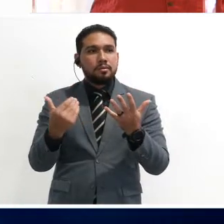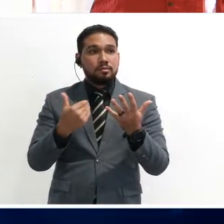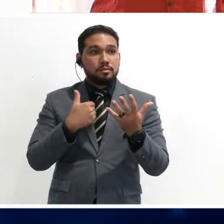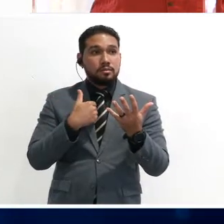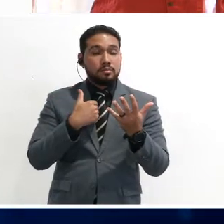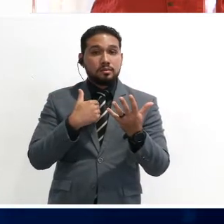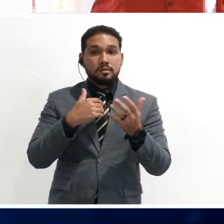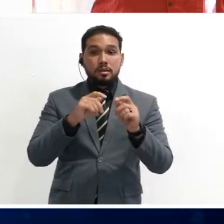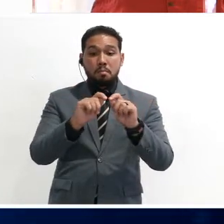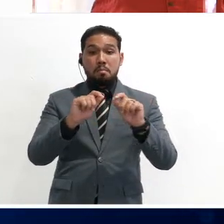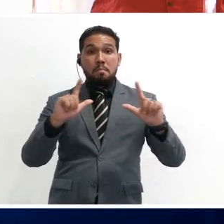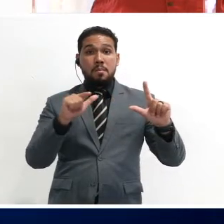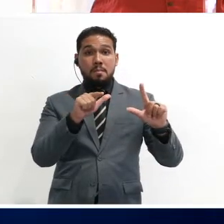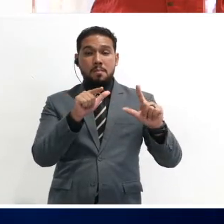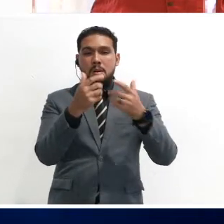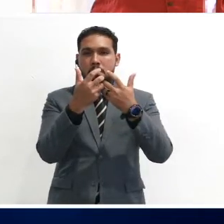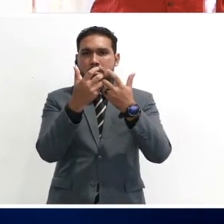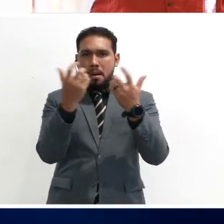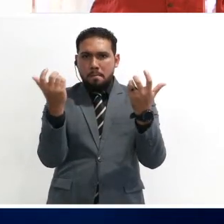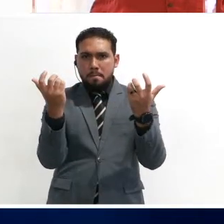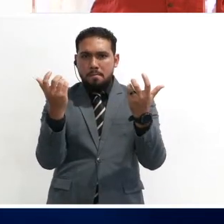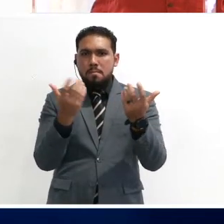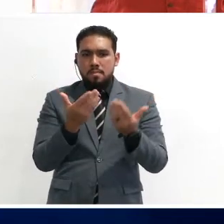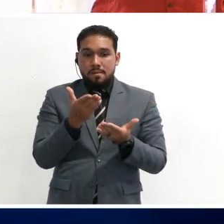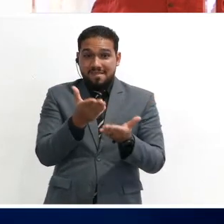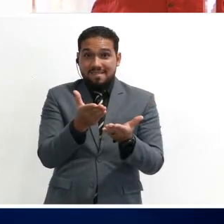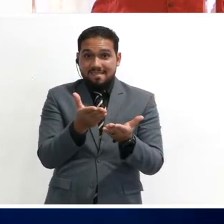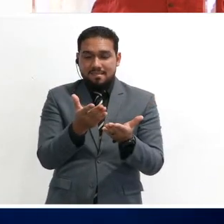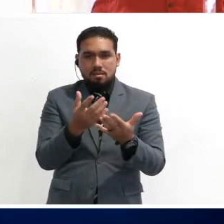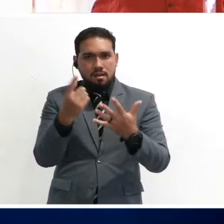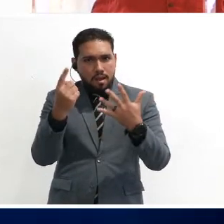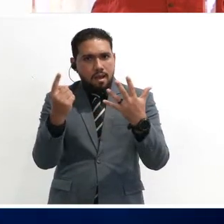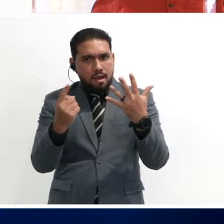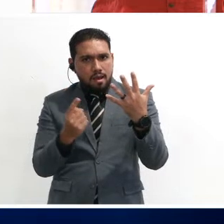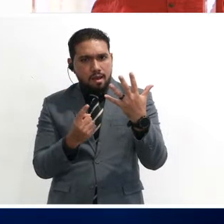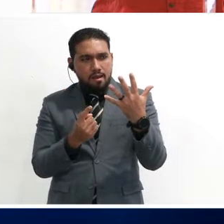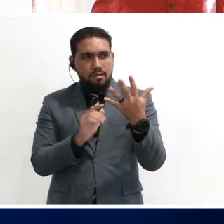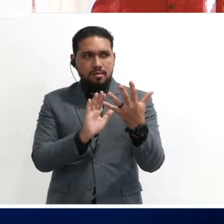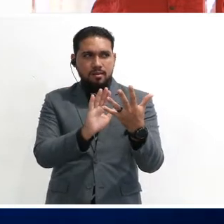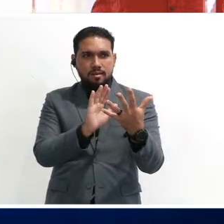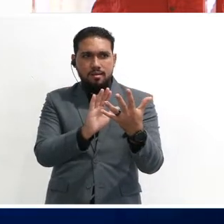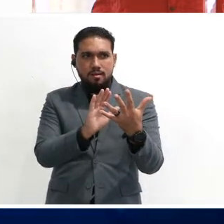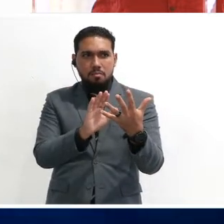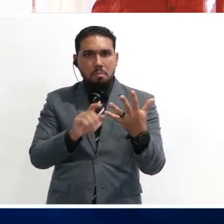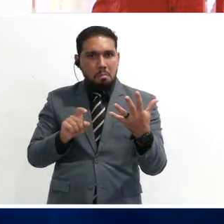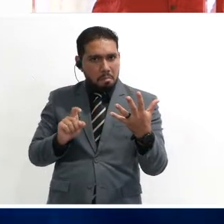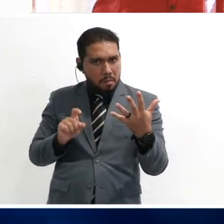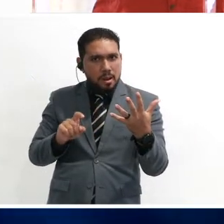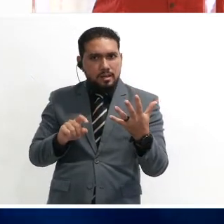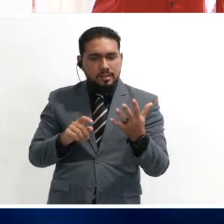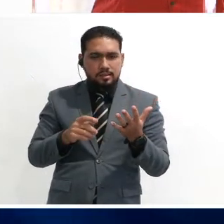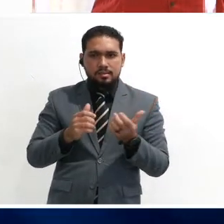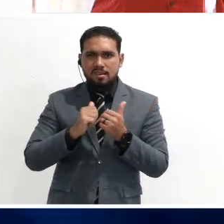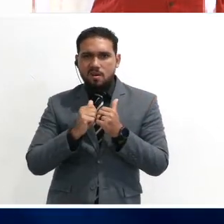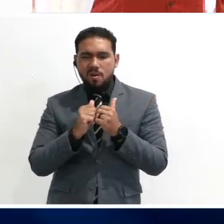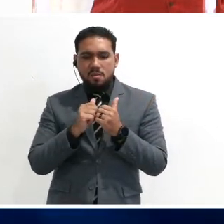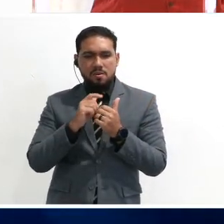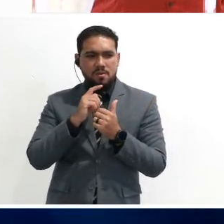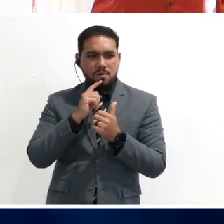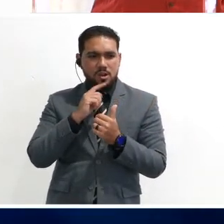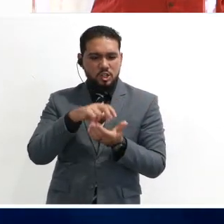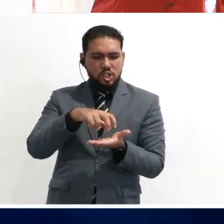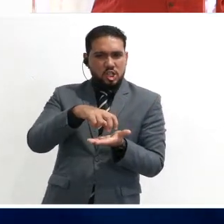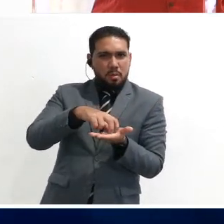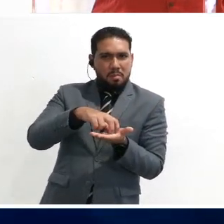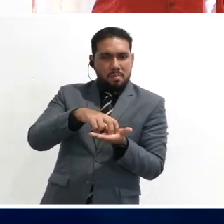so the packages have to respond to those kinds of lists, and we have to understand them. So we have